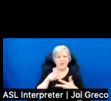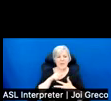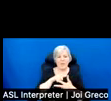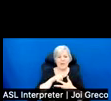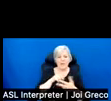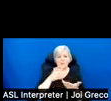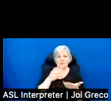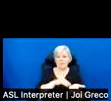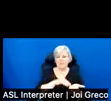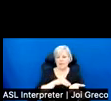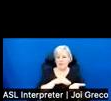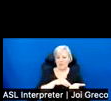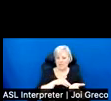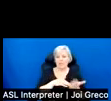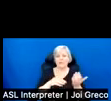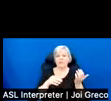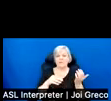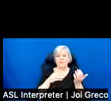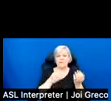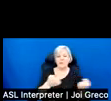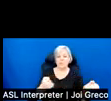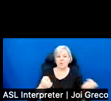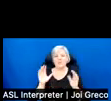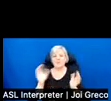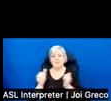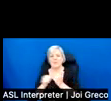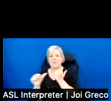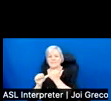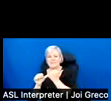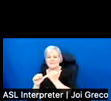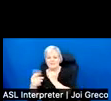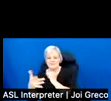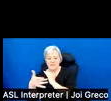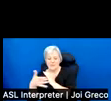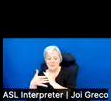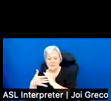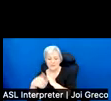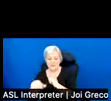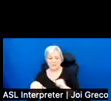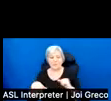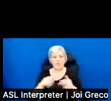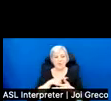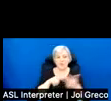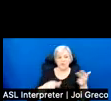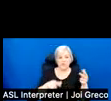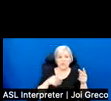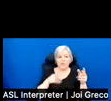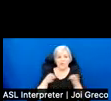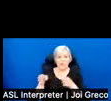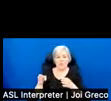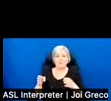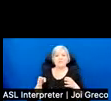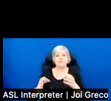medical devices versus assistive technologies and as move through three different examples of how medical devices and